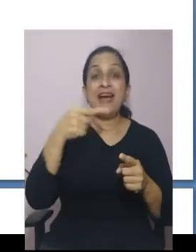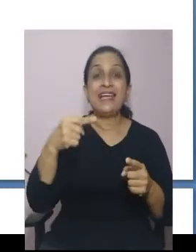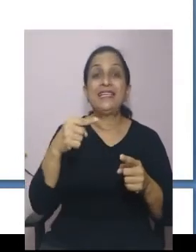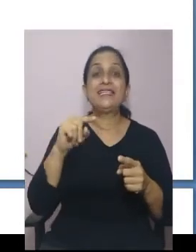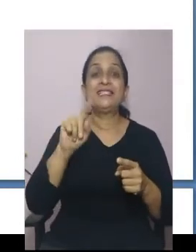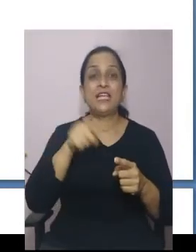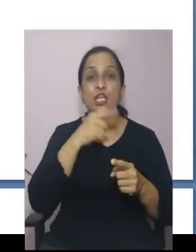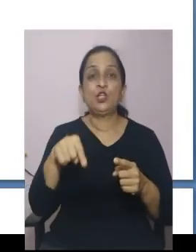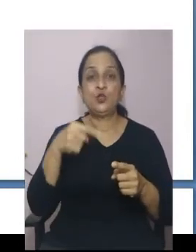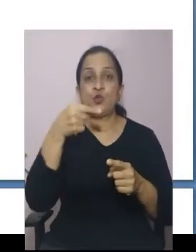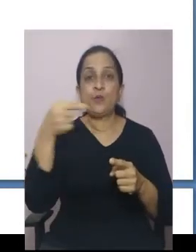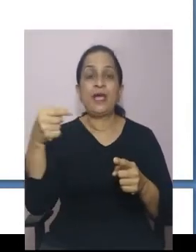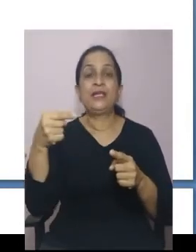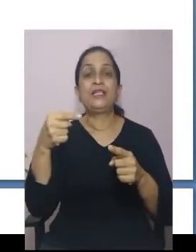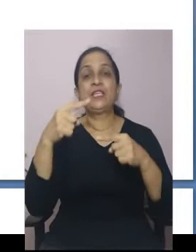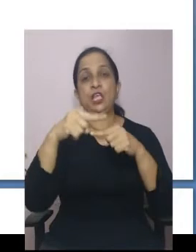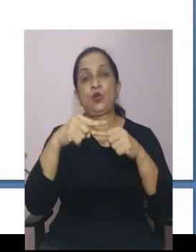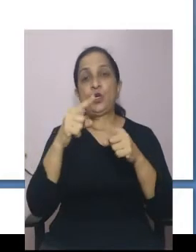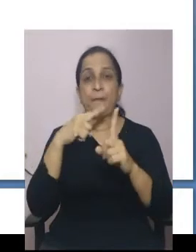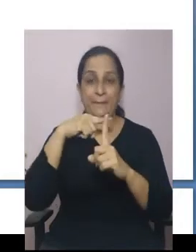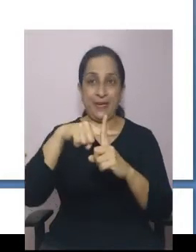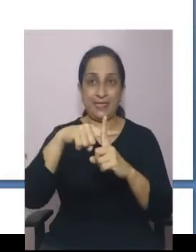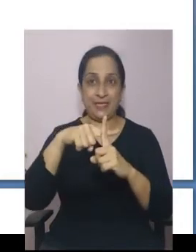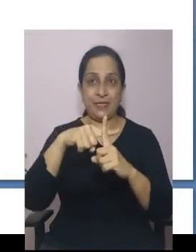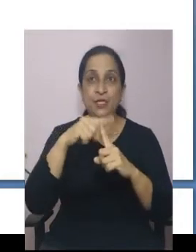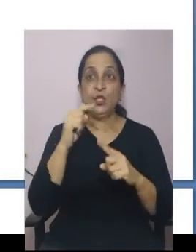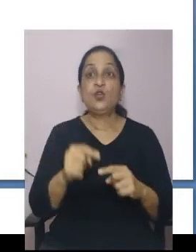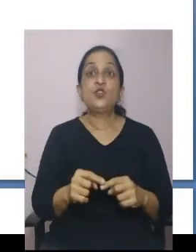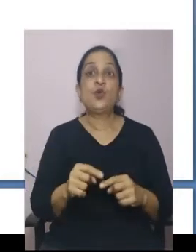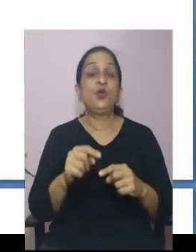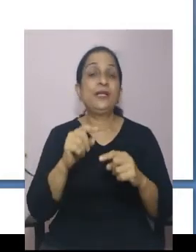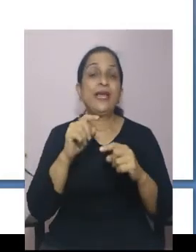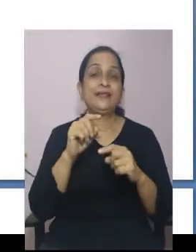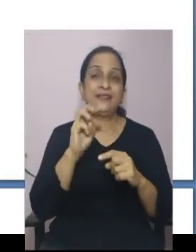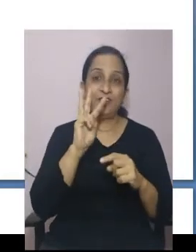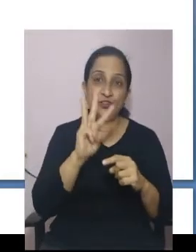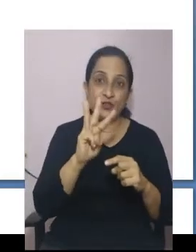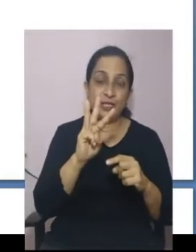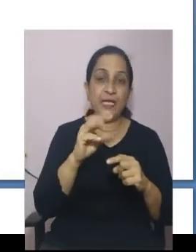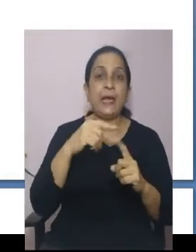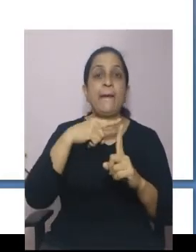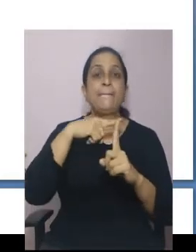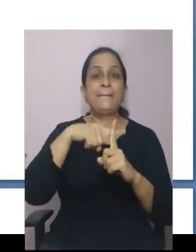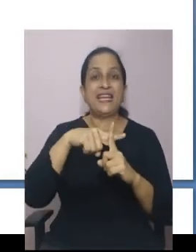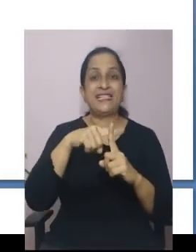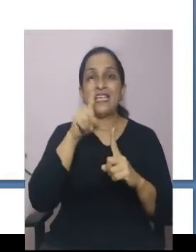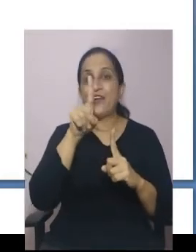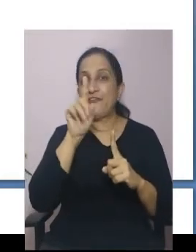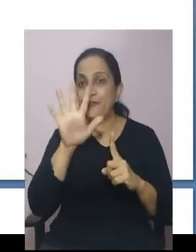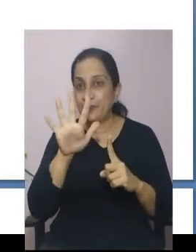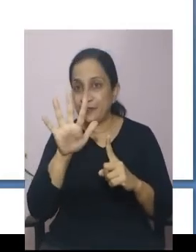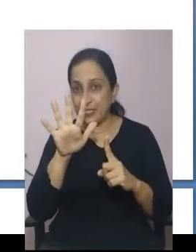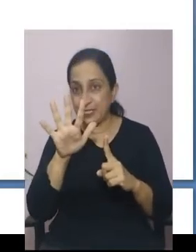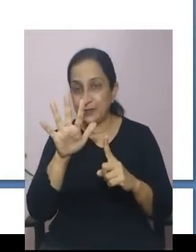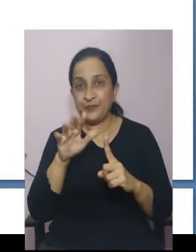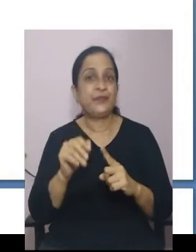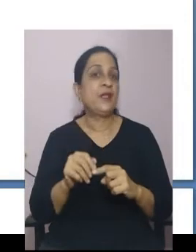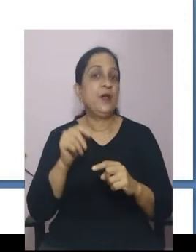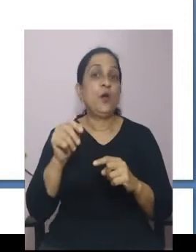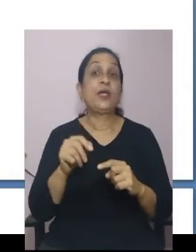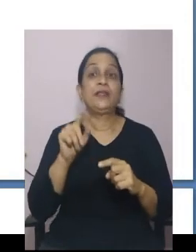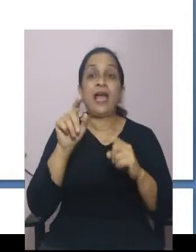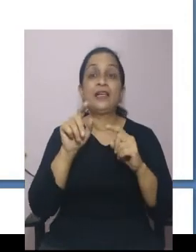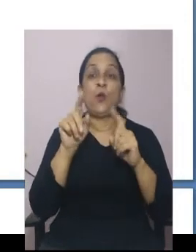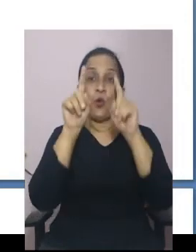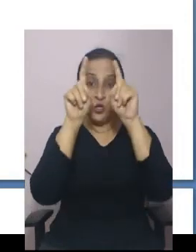becomes plus. So it becomes, denominator becomes 3 into 1 is 3 here, and